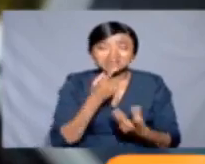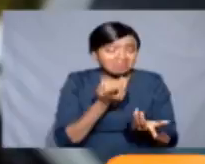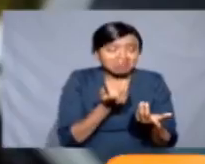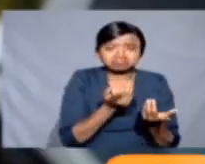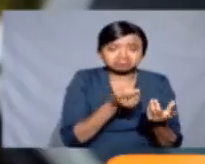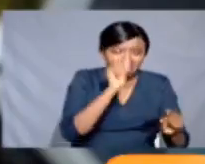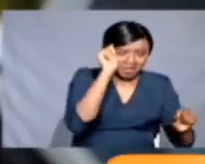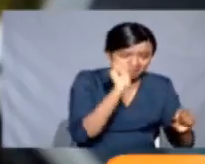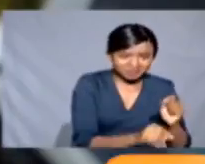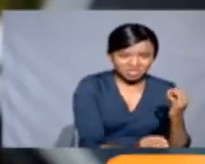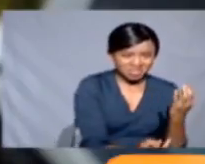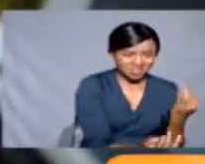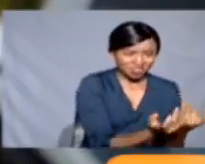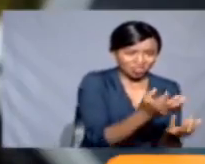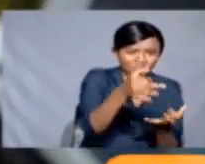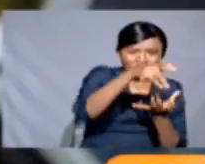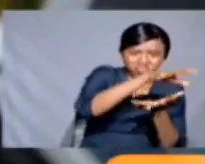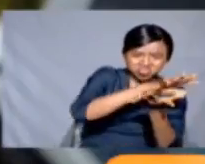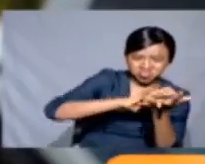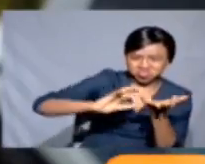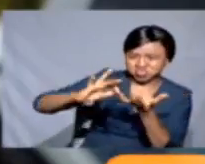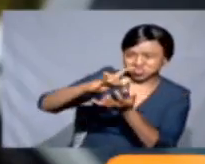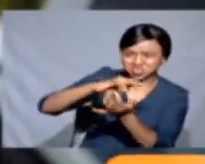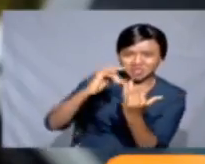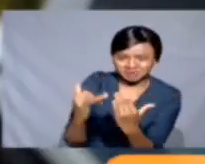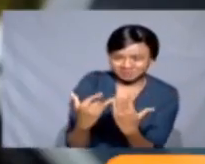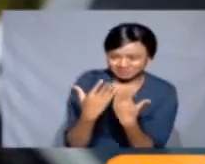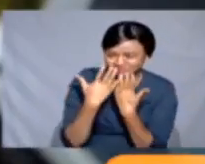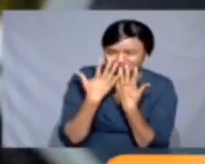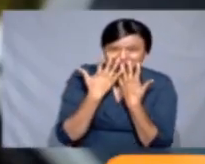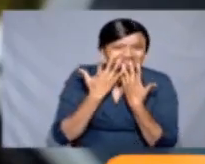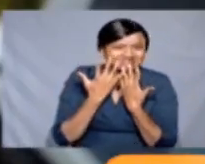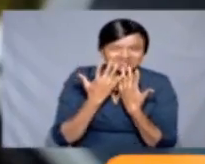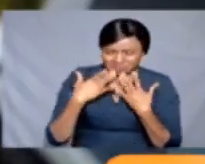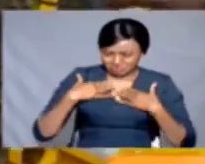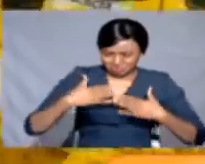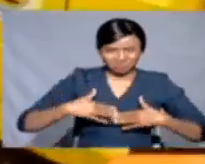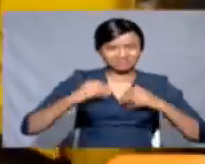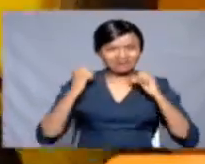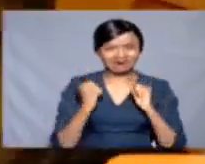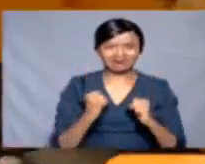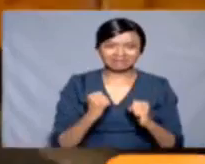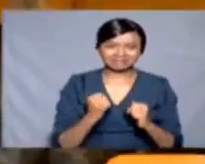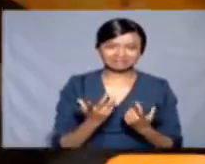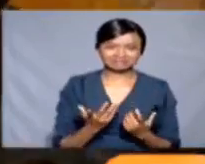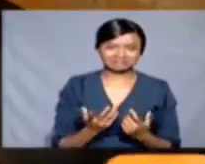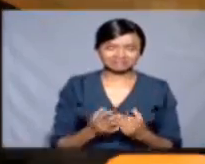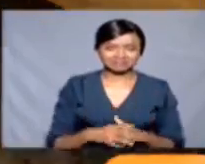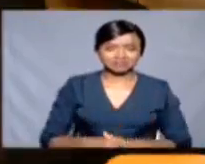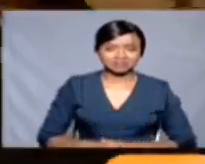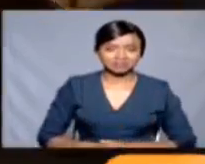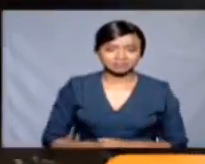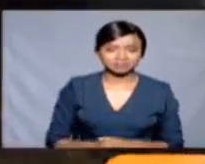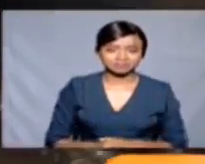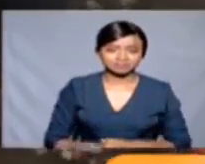releasing, you know, emissions that are not even acceptable, you know. Our bodies can't take them.